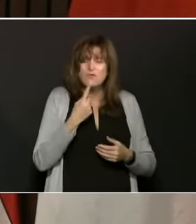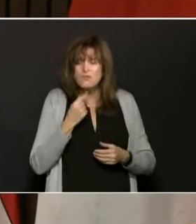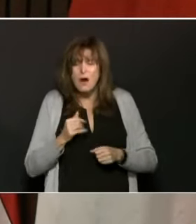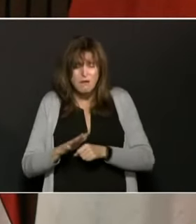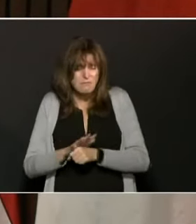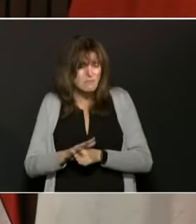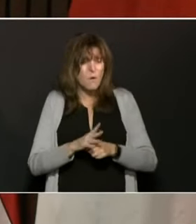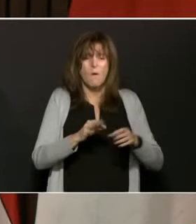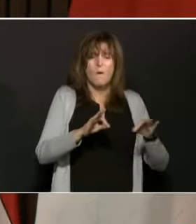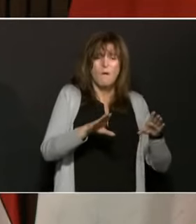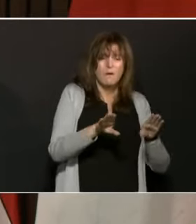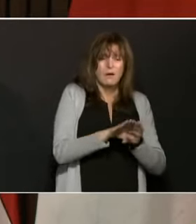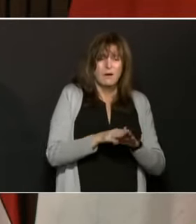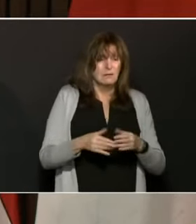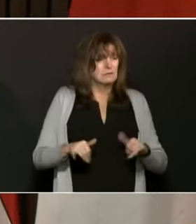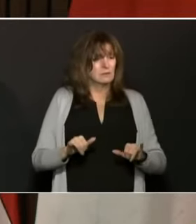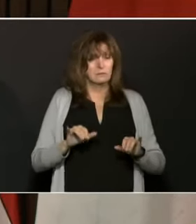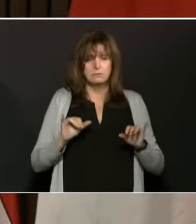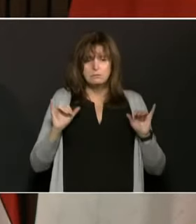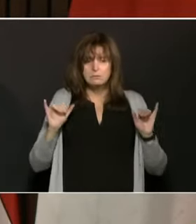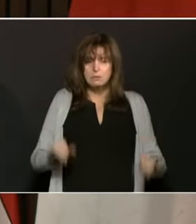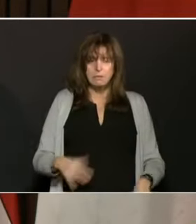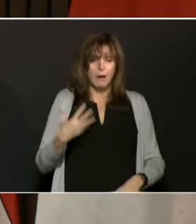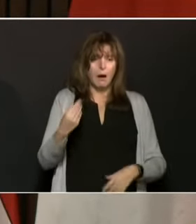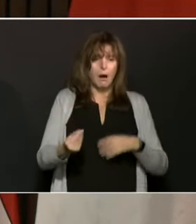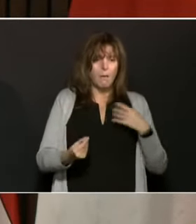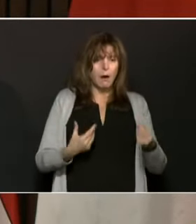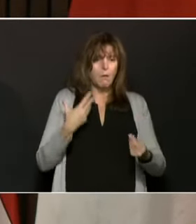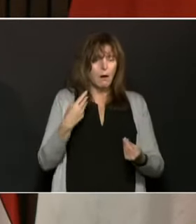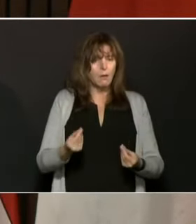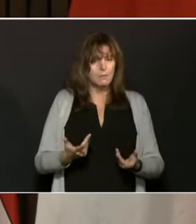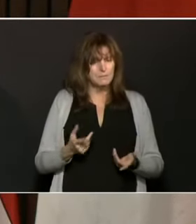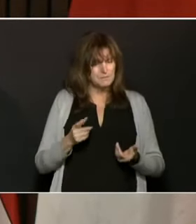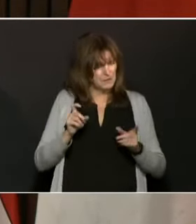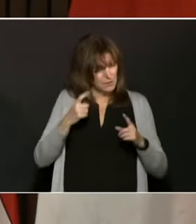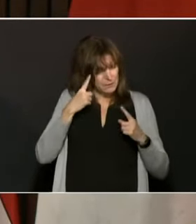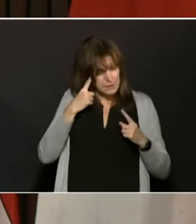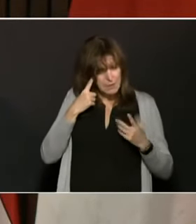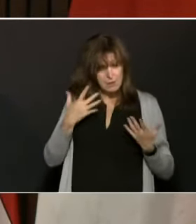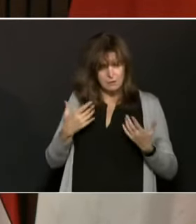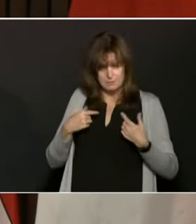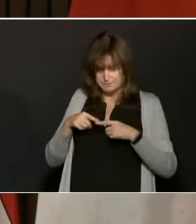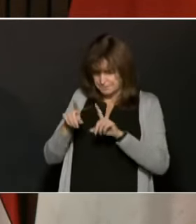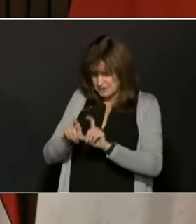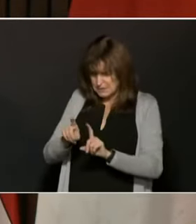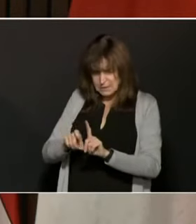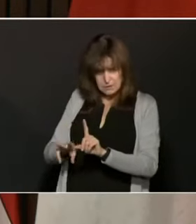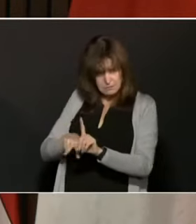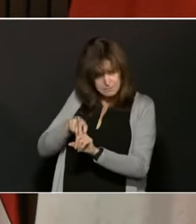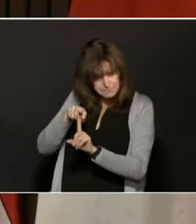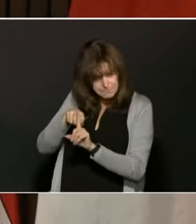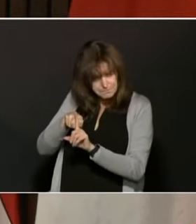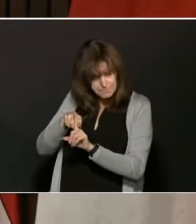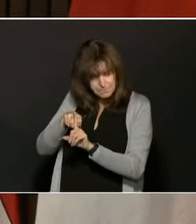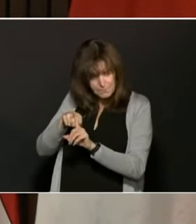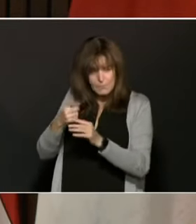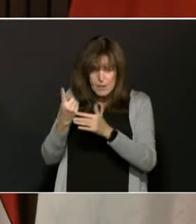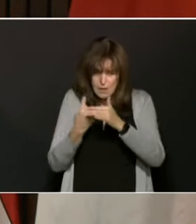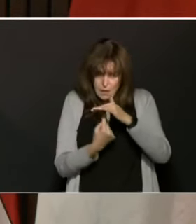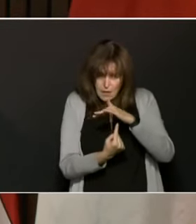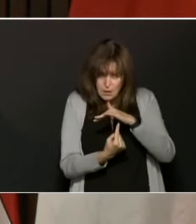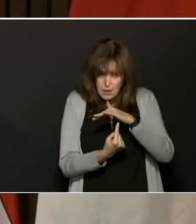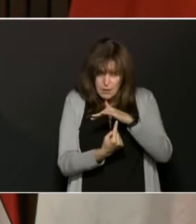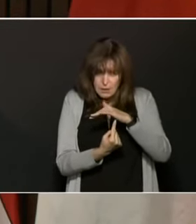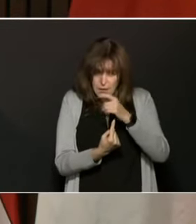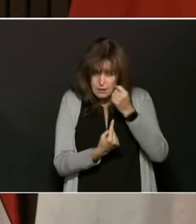about test, we think about trace, we think about isolate, but we also think about support. In all of these are people who